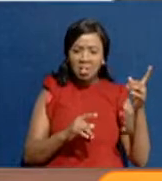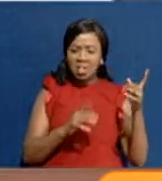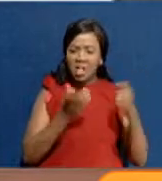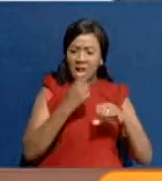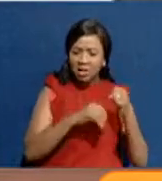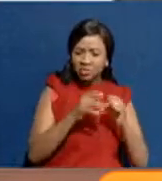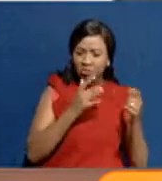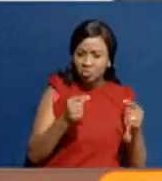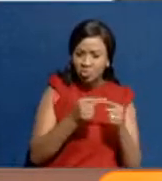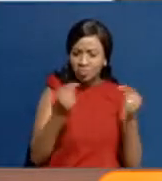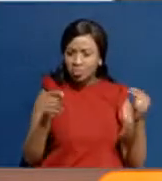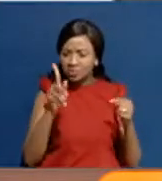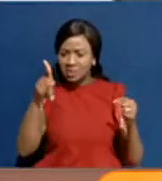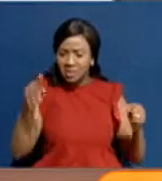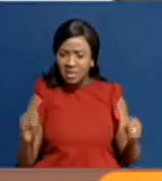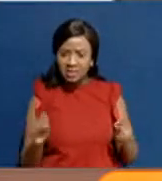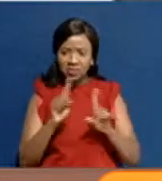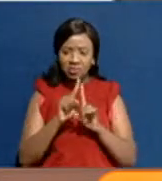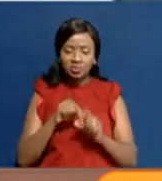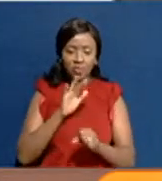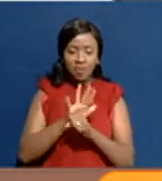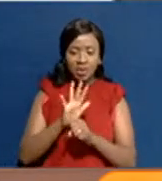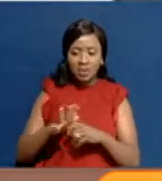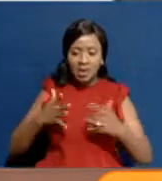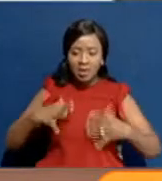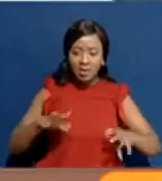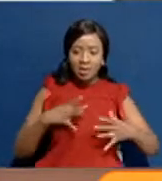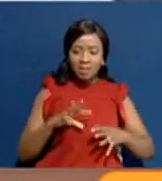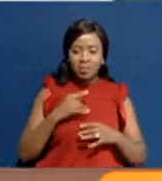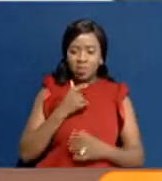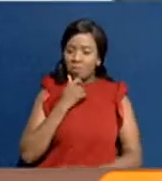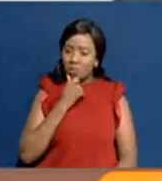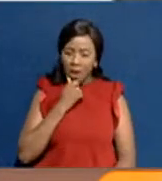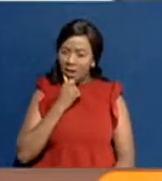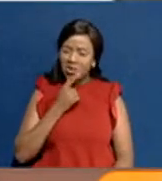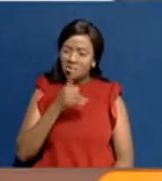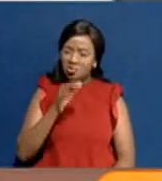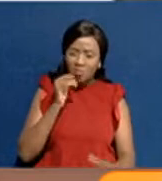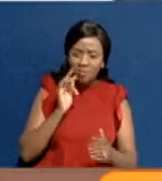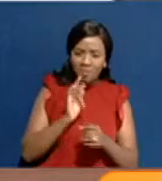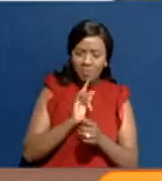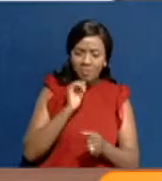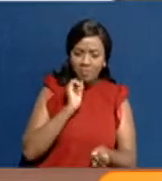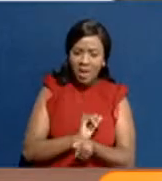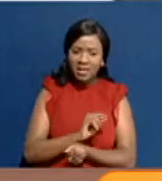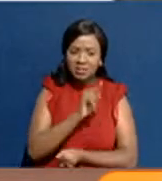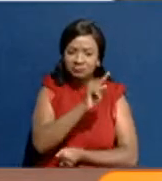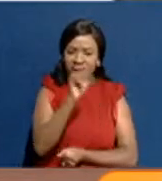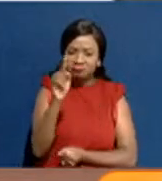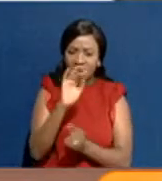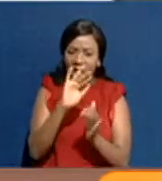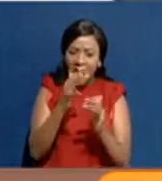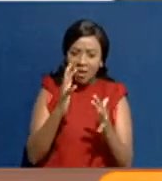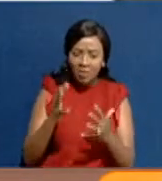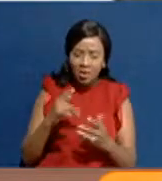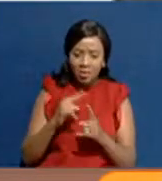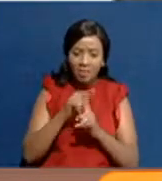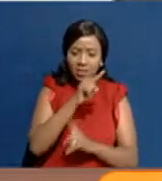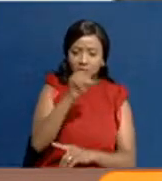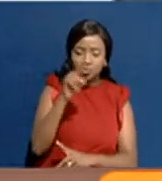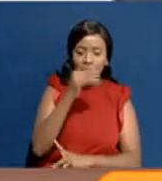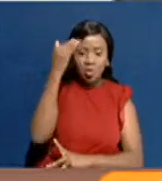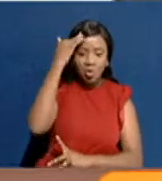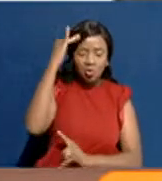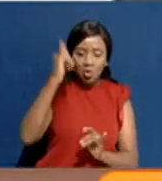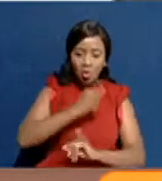course, there's been a lot of conversations, people saying that, how are you taking action against Dr. Josephine Buru, knowing that